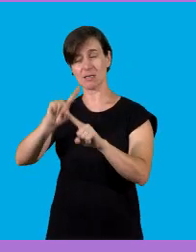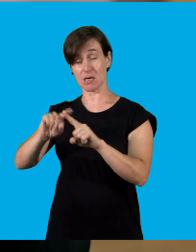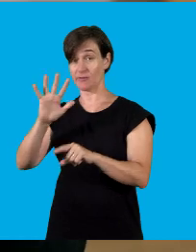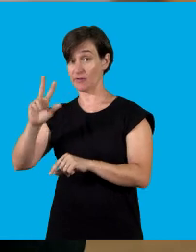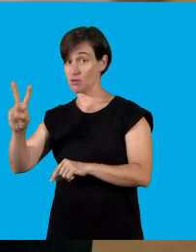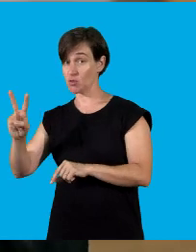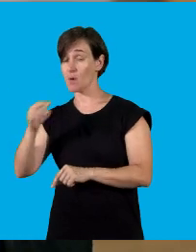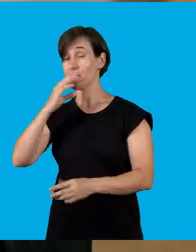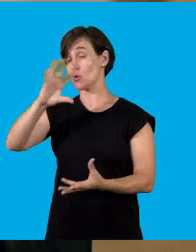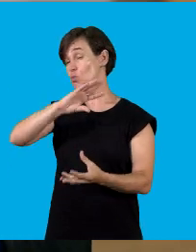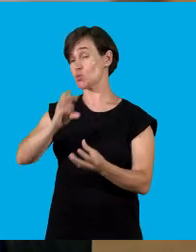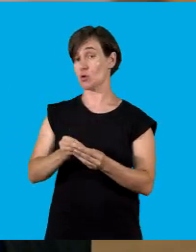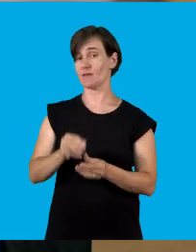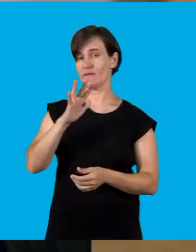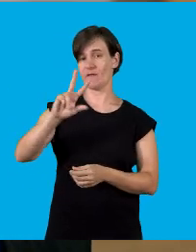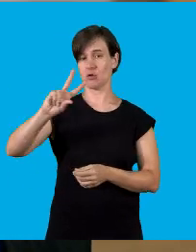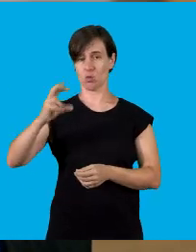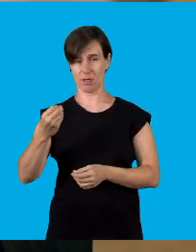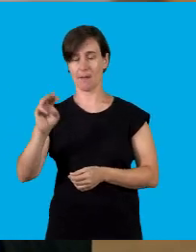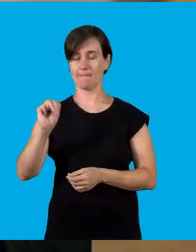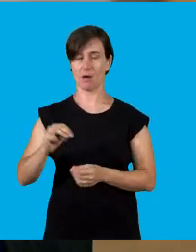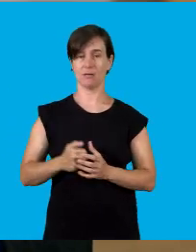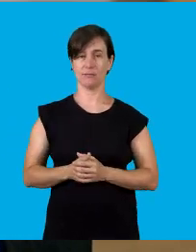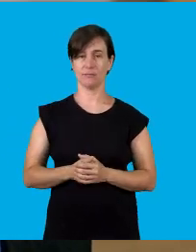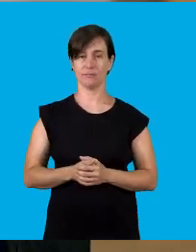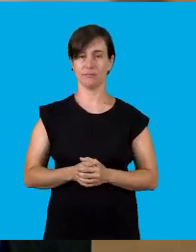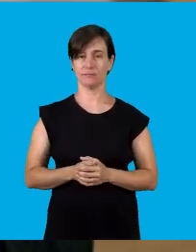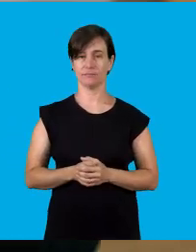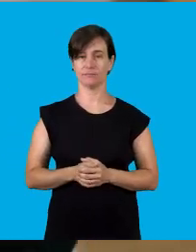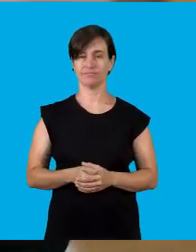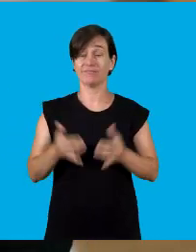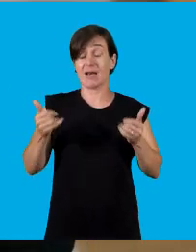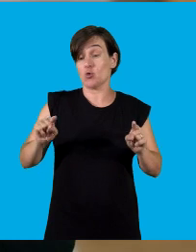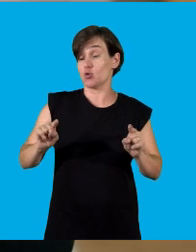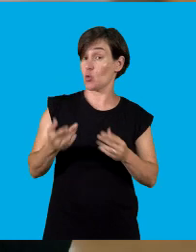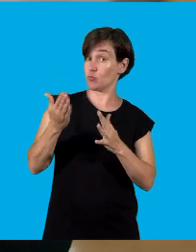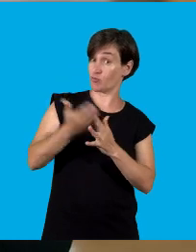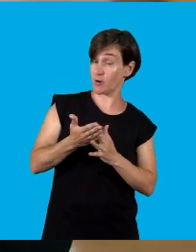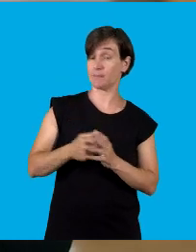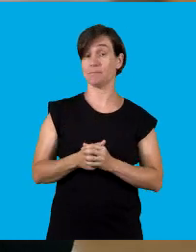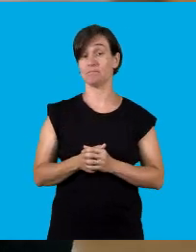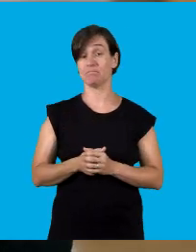miles. So in total it gives me 520 miles. Guys, let us take a quick